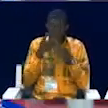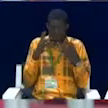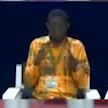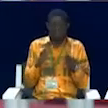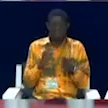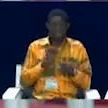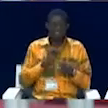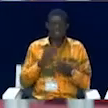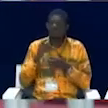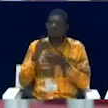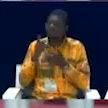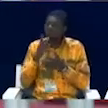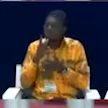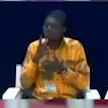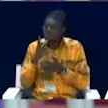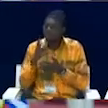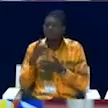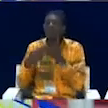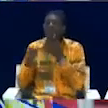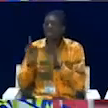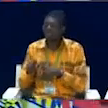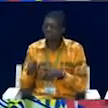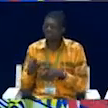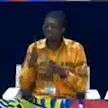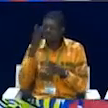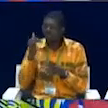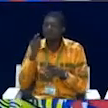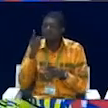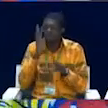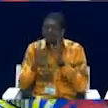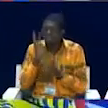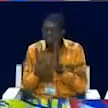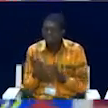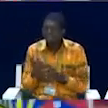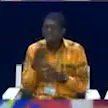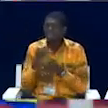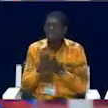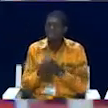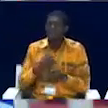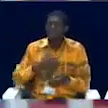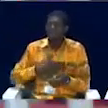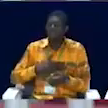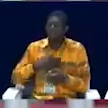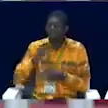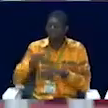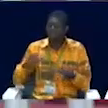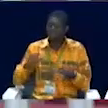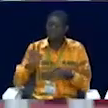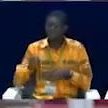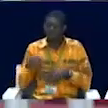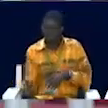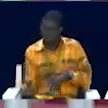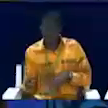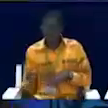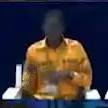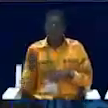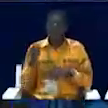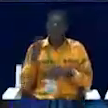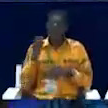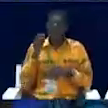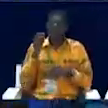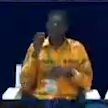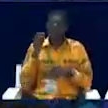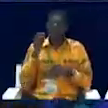ni madam ki lo de ten sunkun won ni omo awon ni school pe o subu omode yi pe o